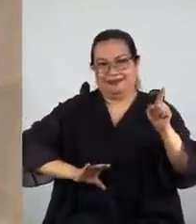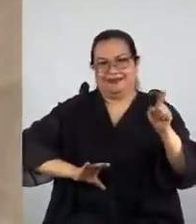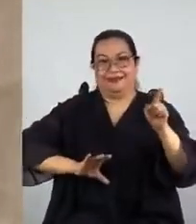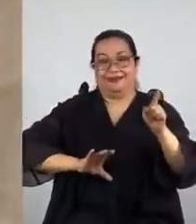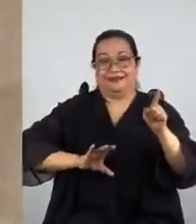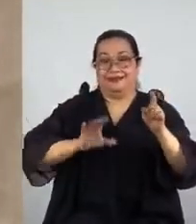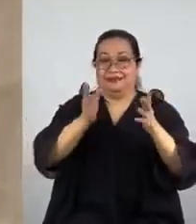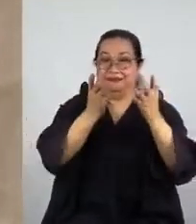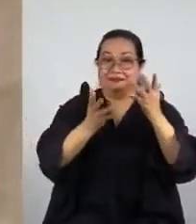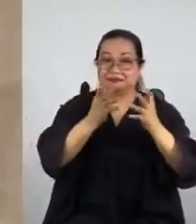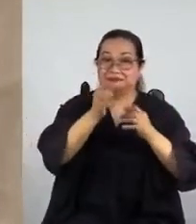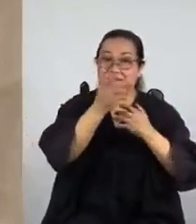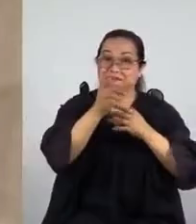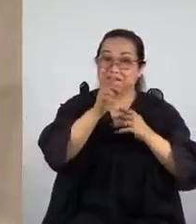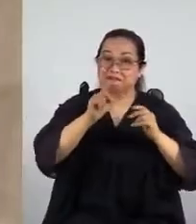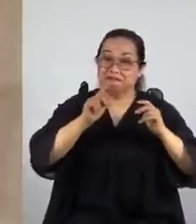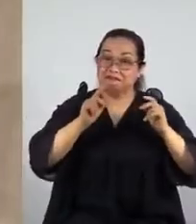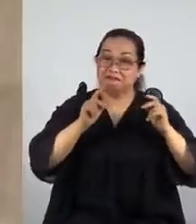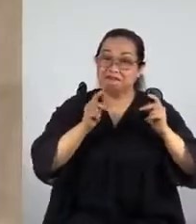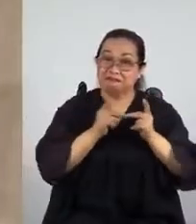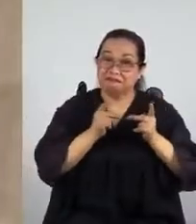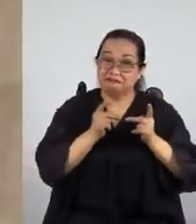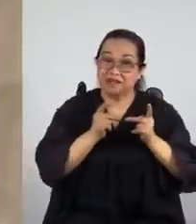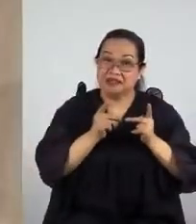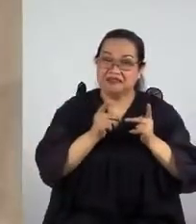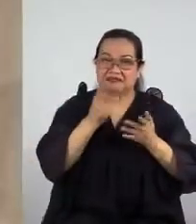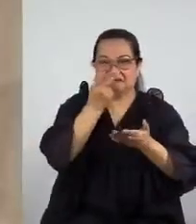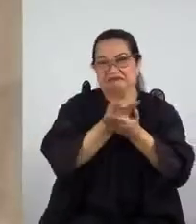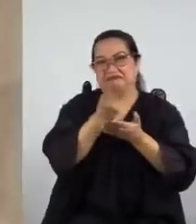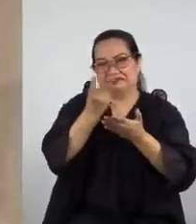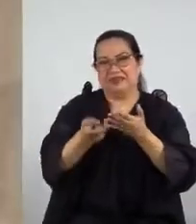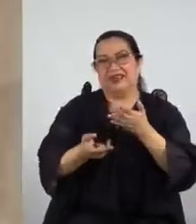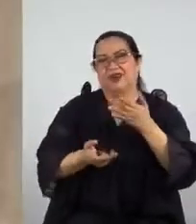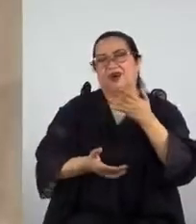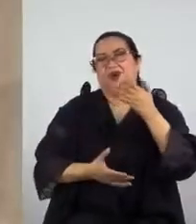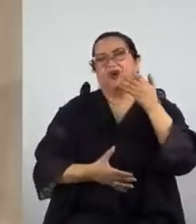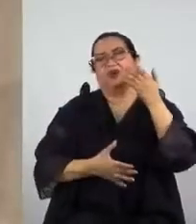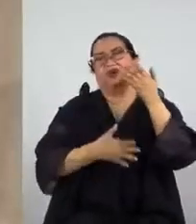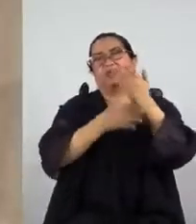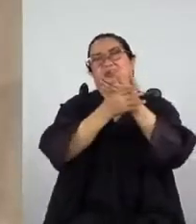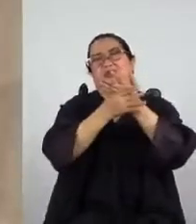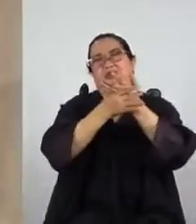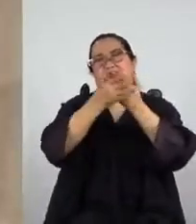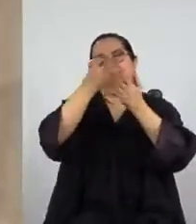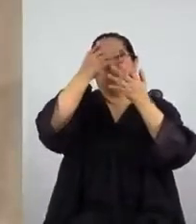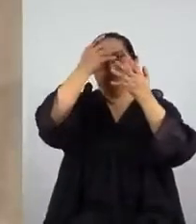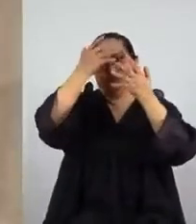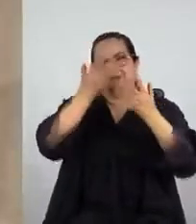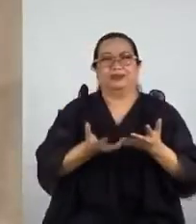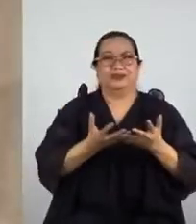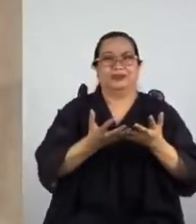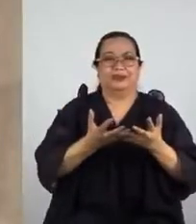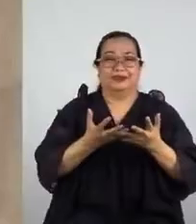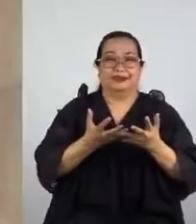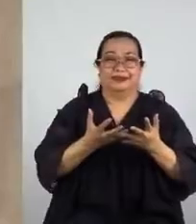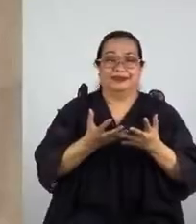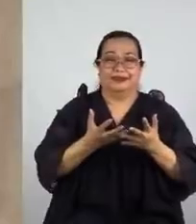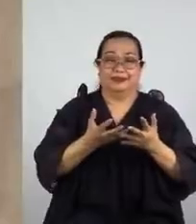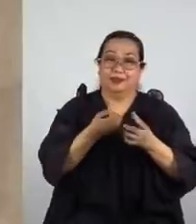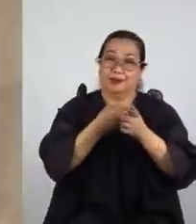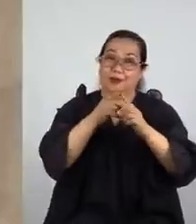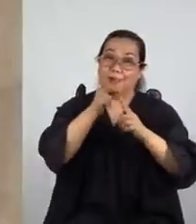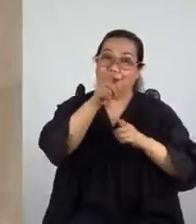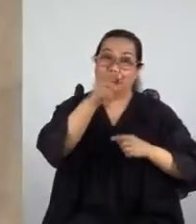pain of previous failures are weighing you down. There's